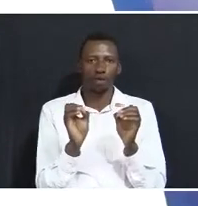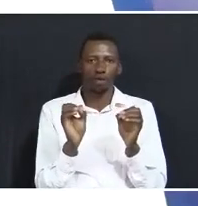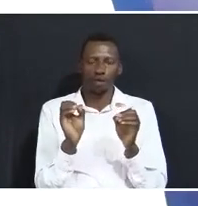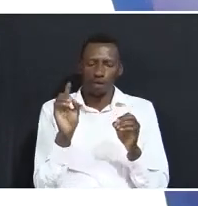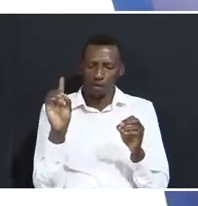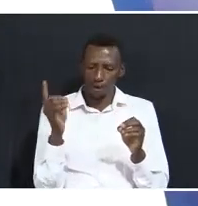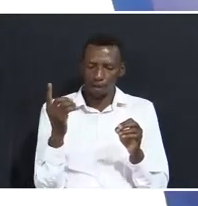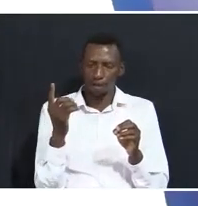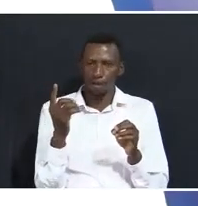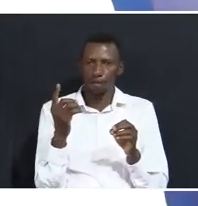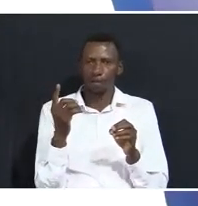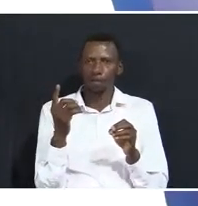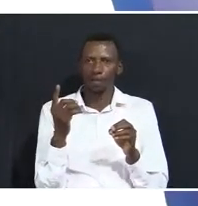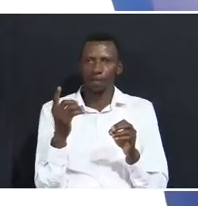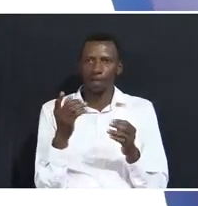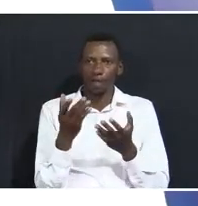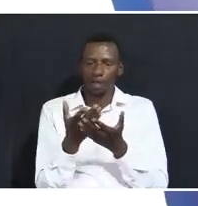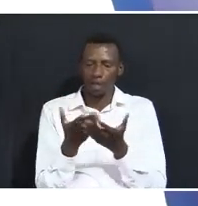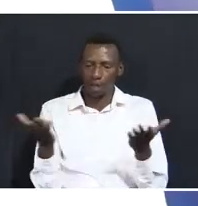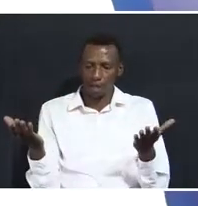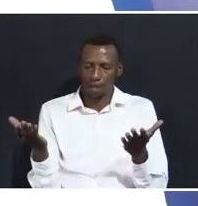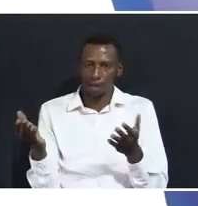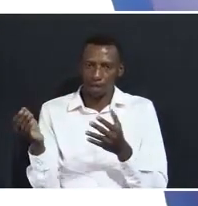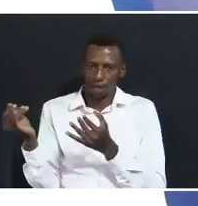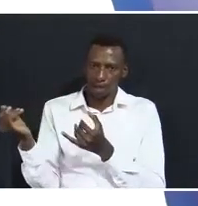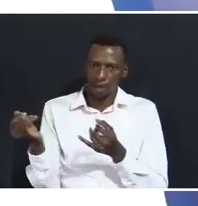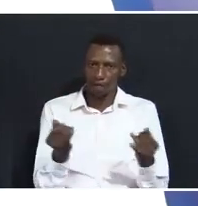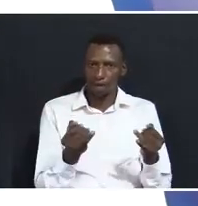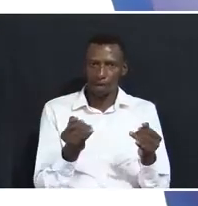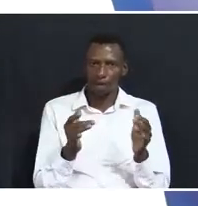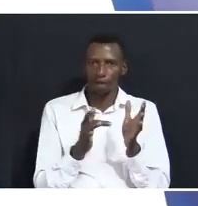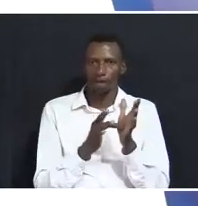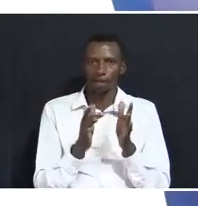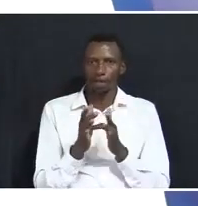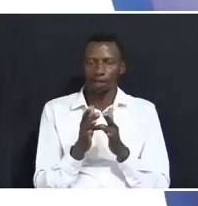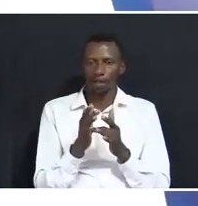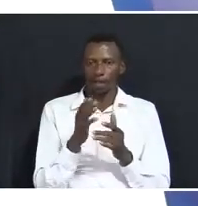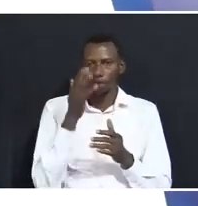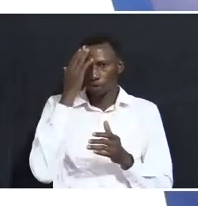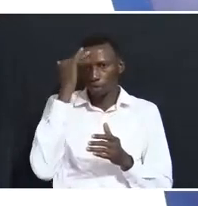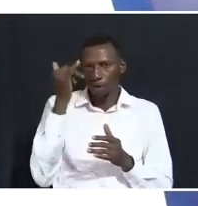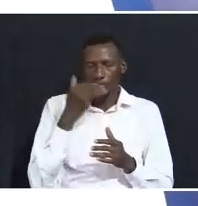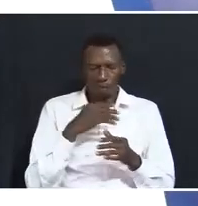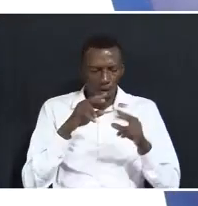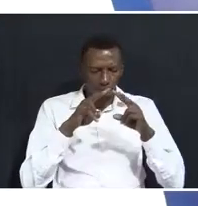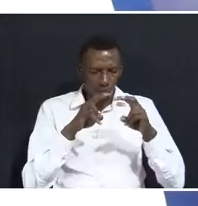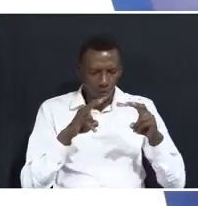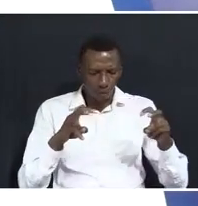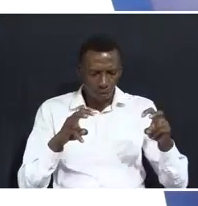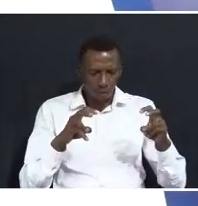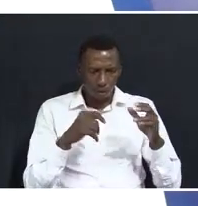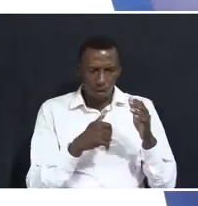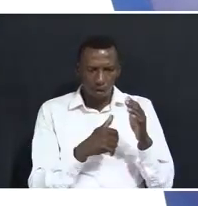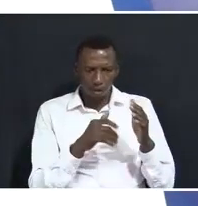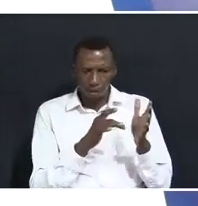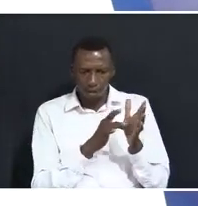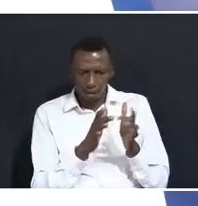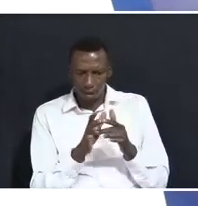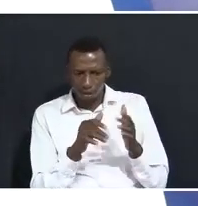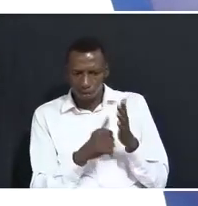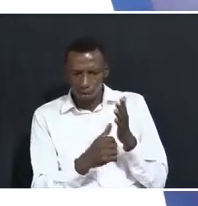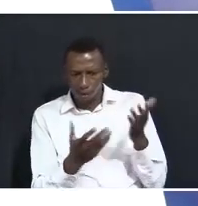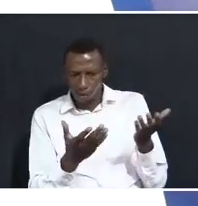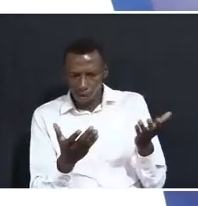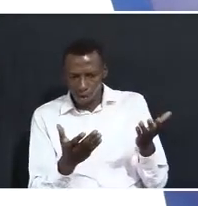place, they invited Jesus for the reason of finding something to accuse him about. And when they invited